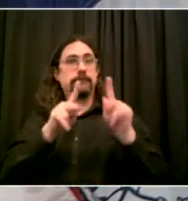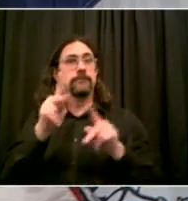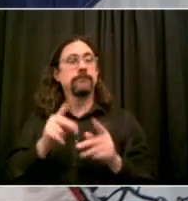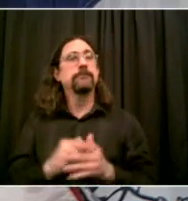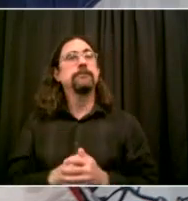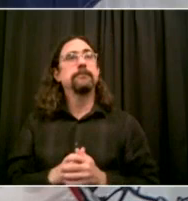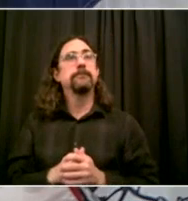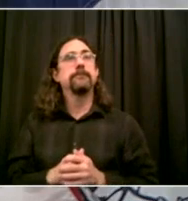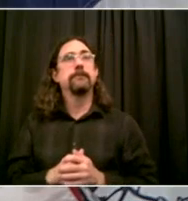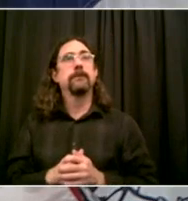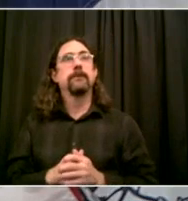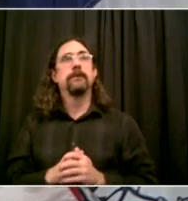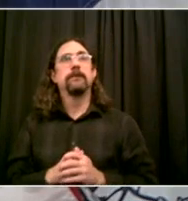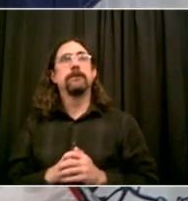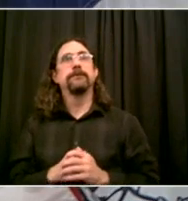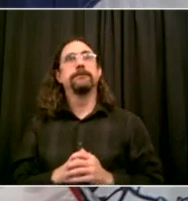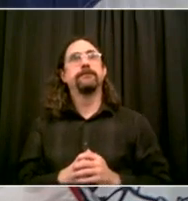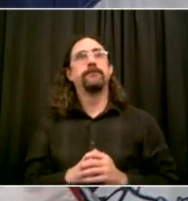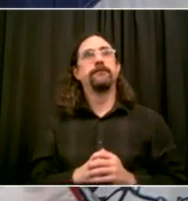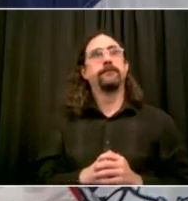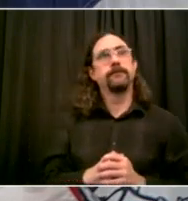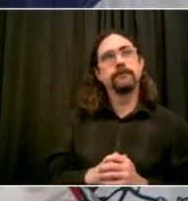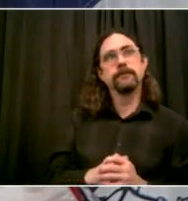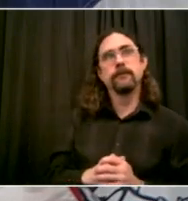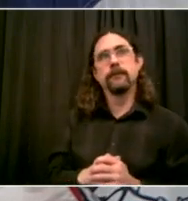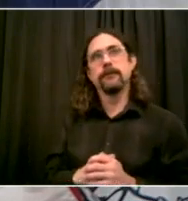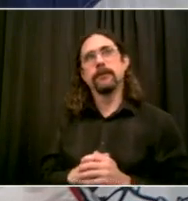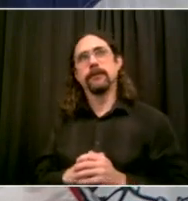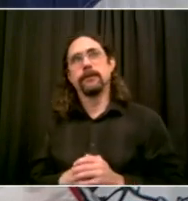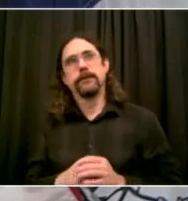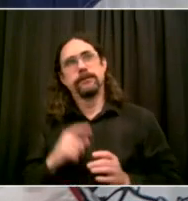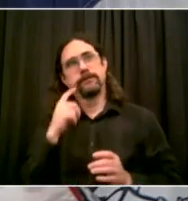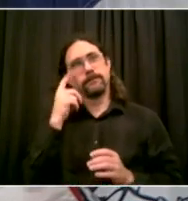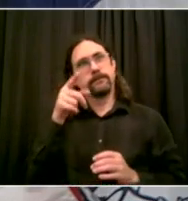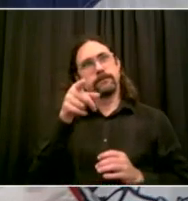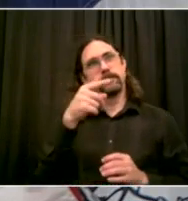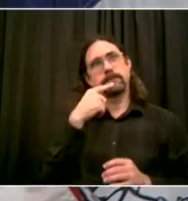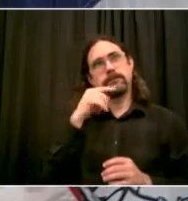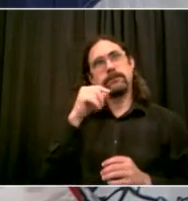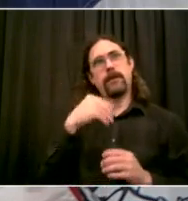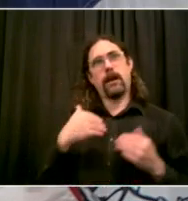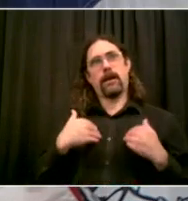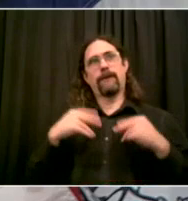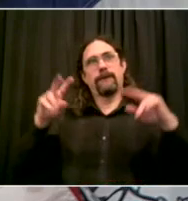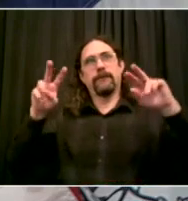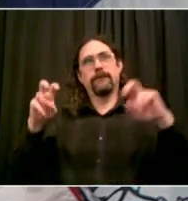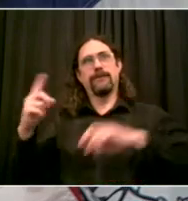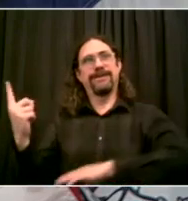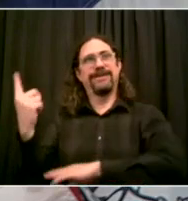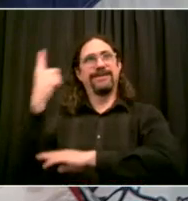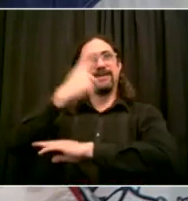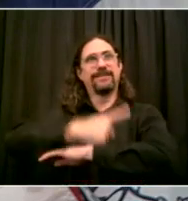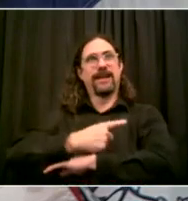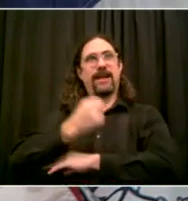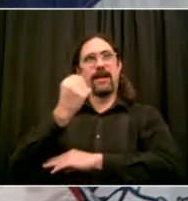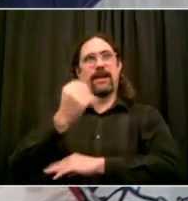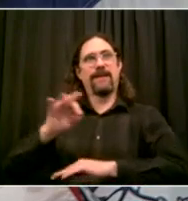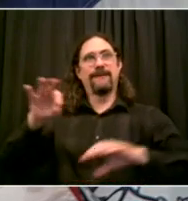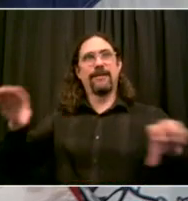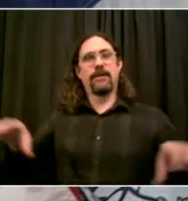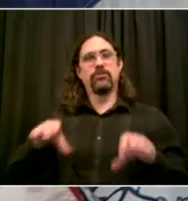the increased positivity rates. I'm seeing about 8 zip codes there that are above